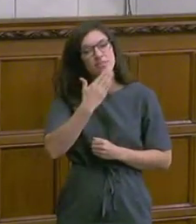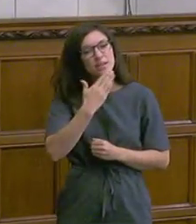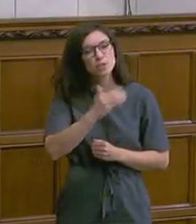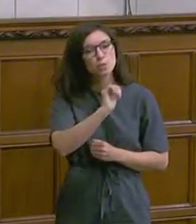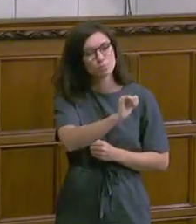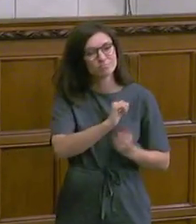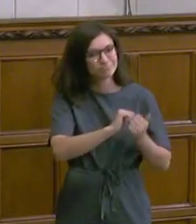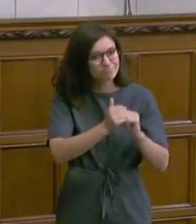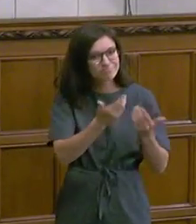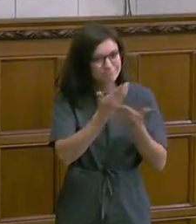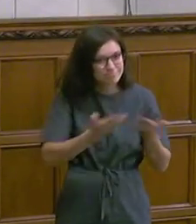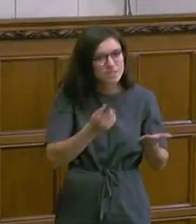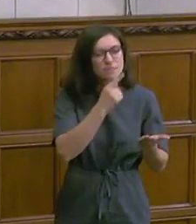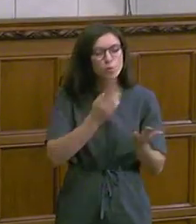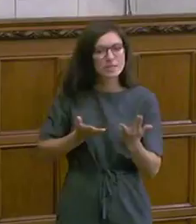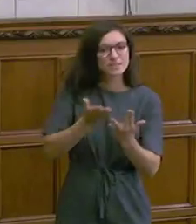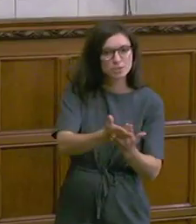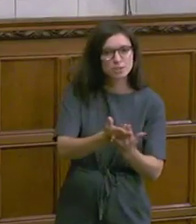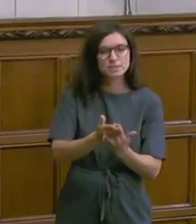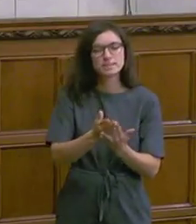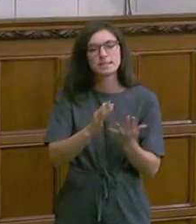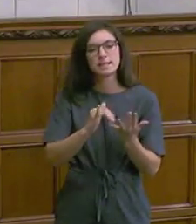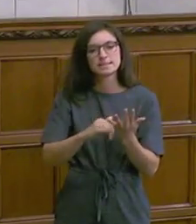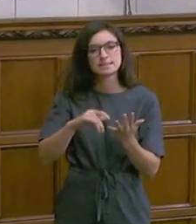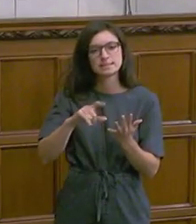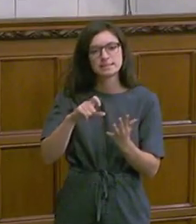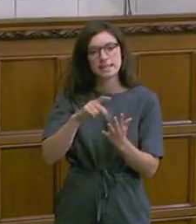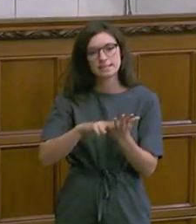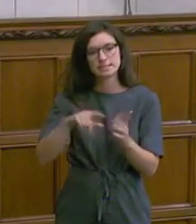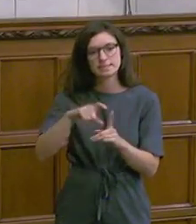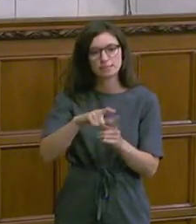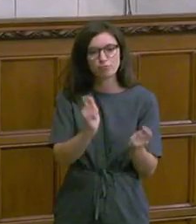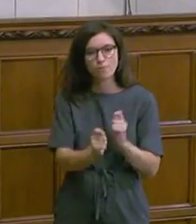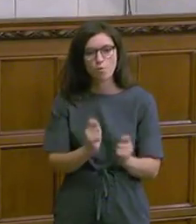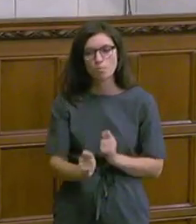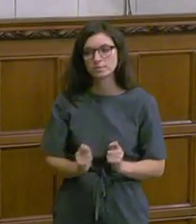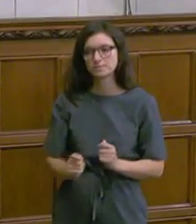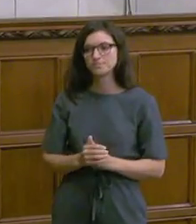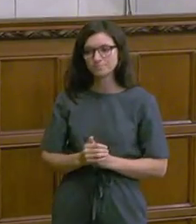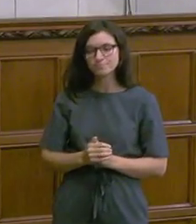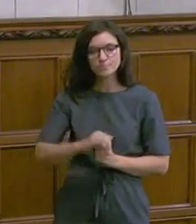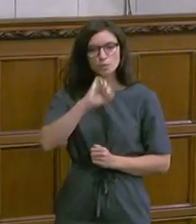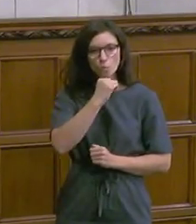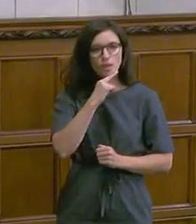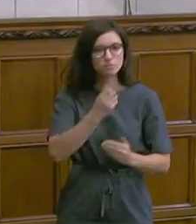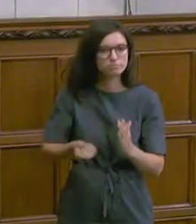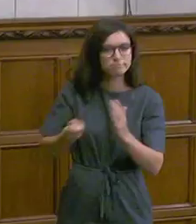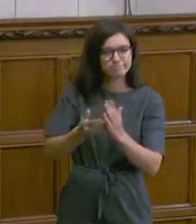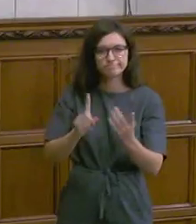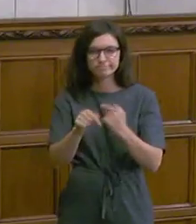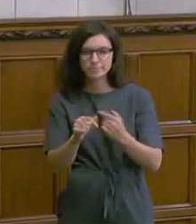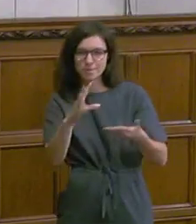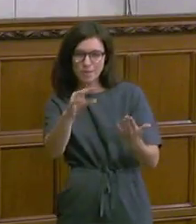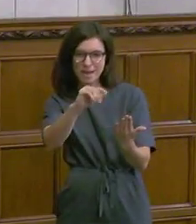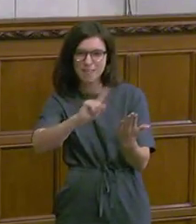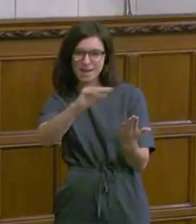the SEND reforms is a topic I'm going to refer to later on in my speech, but I think she aptly leads me on to my next point,